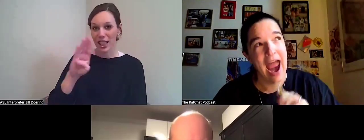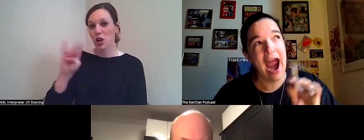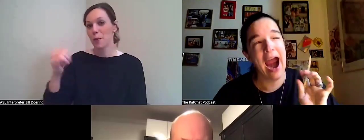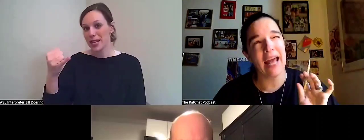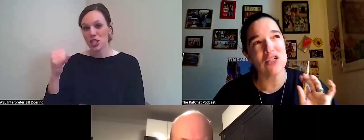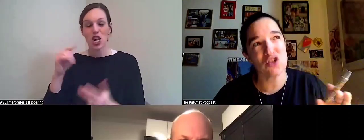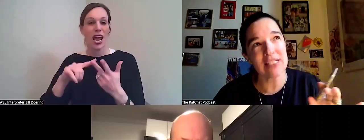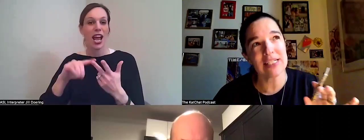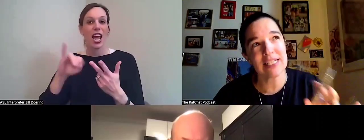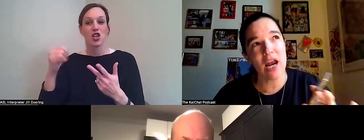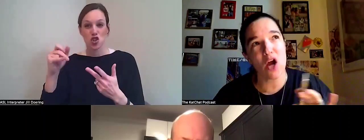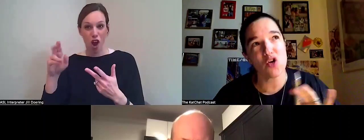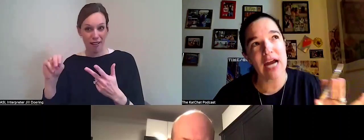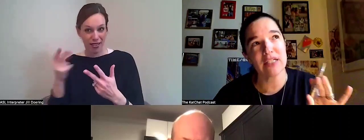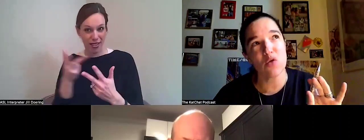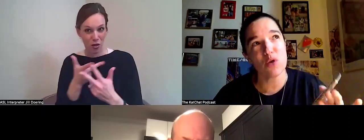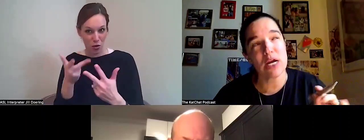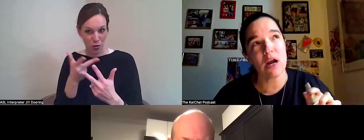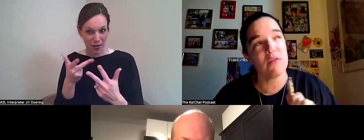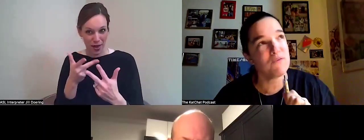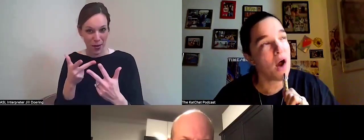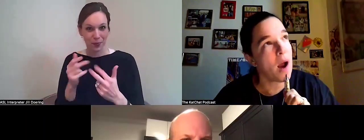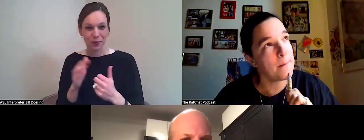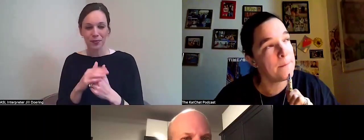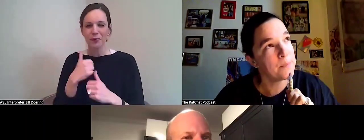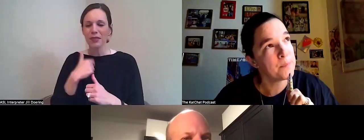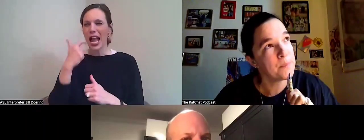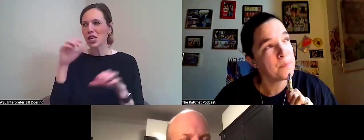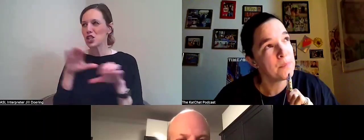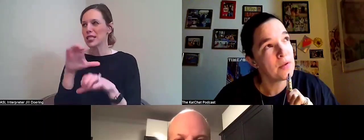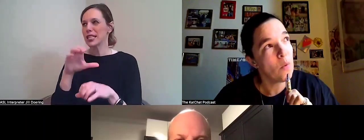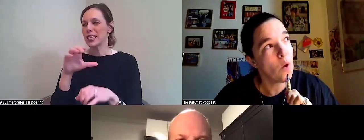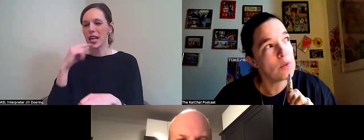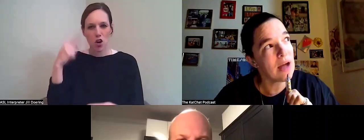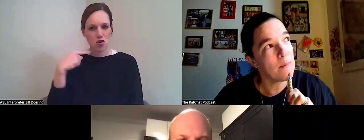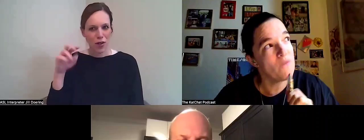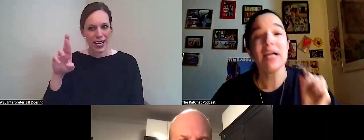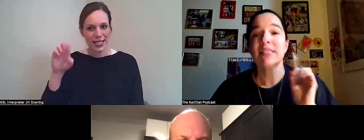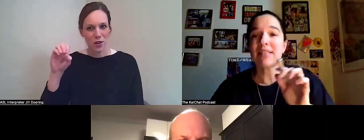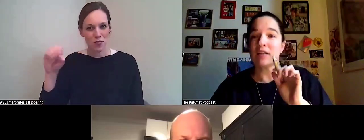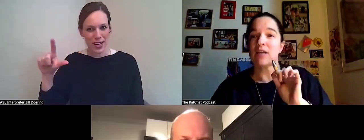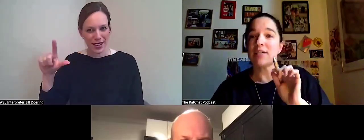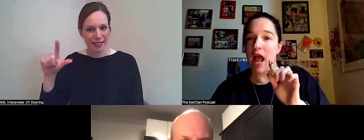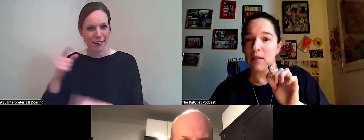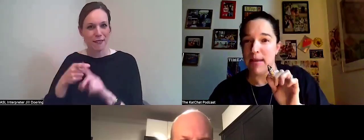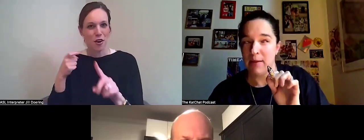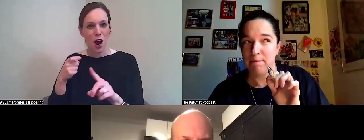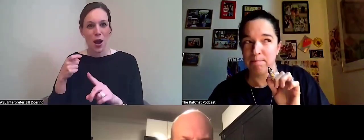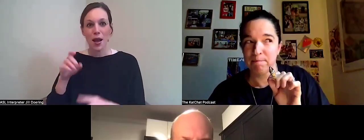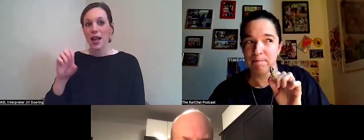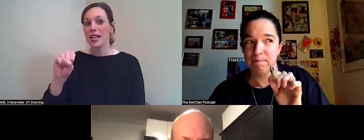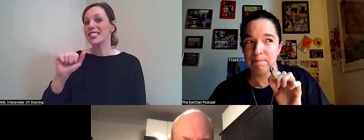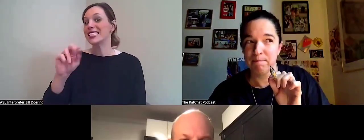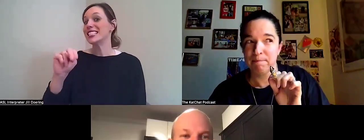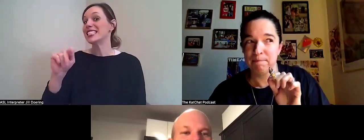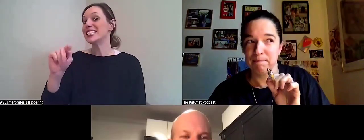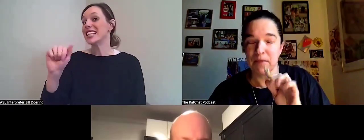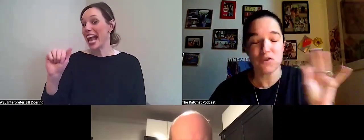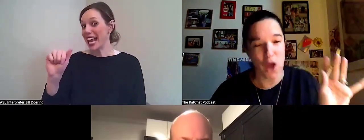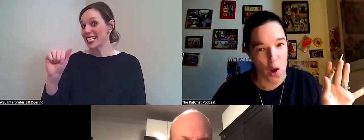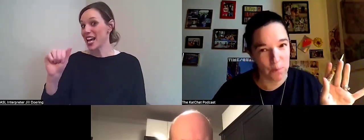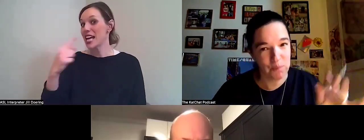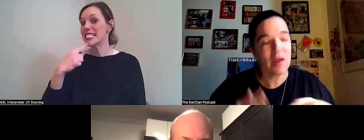Bennett. And I Yes. just did a crazy reel from what was that movie? They're telling me.